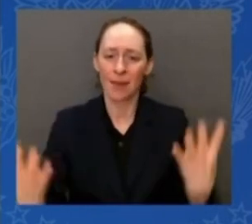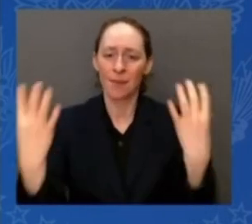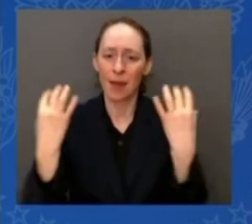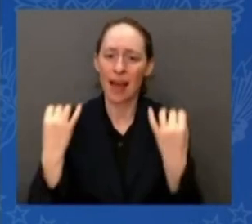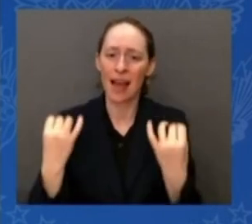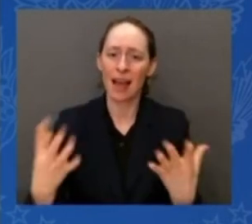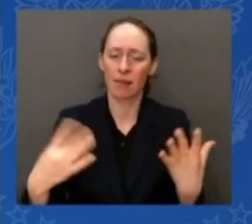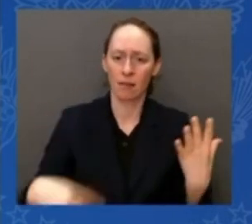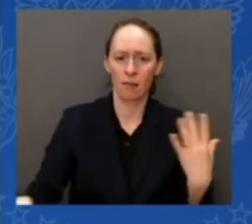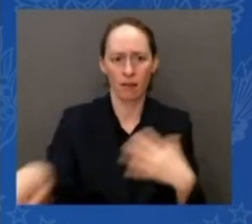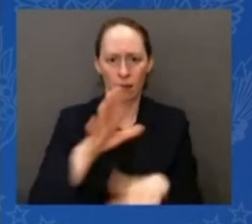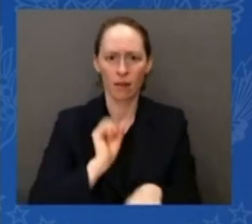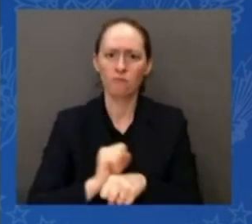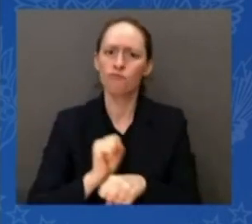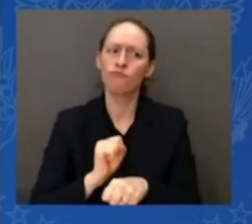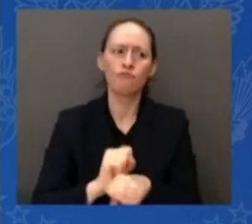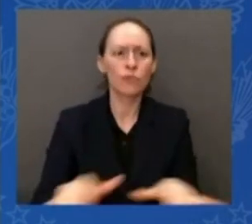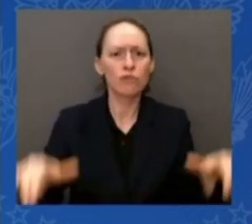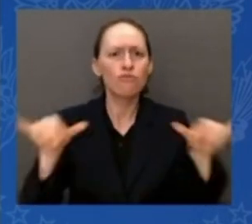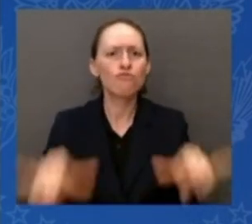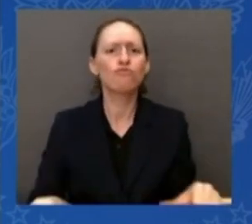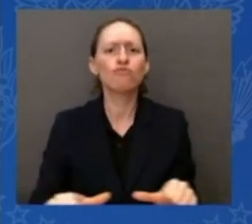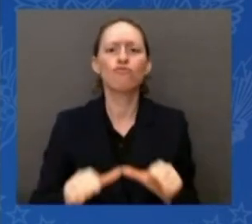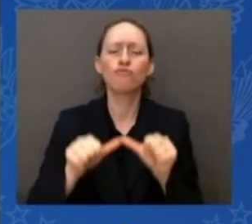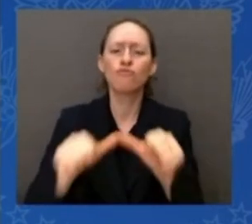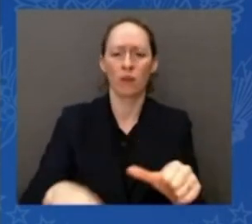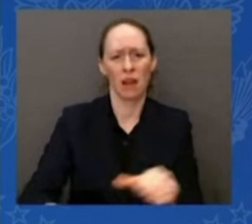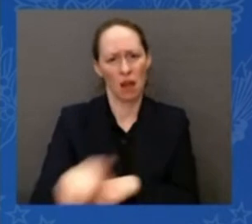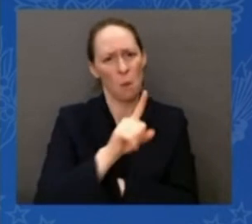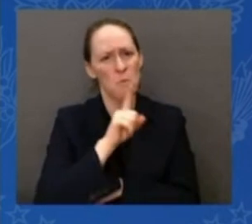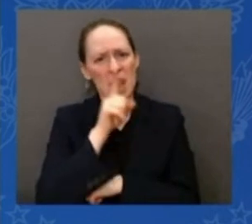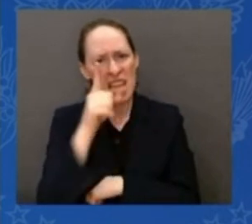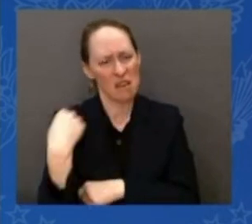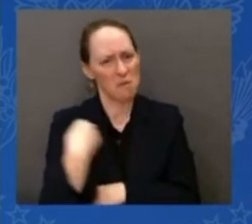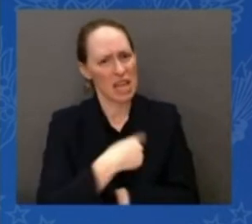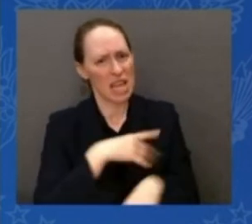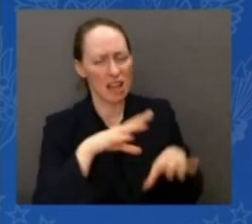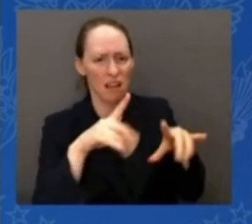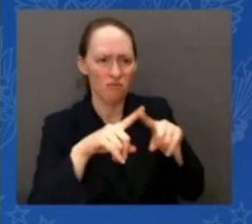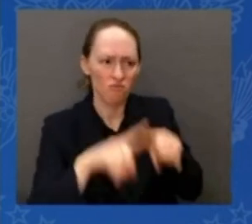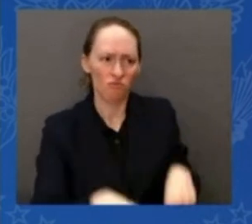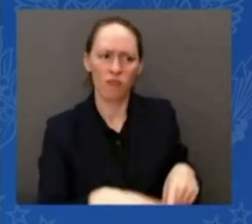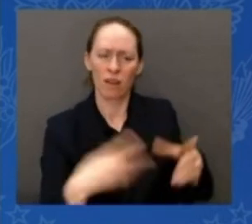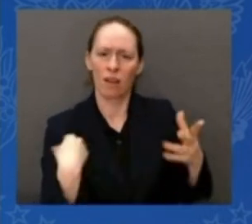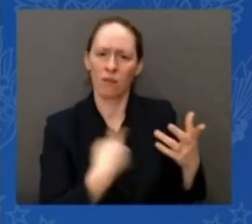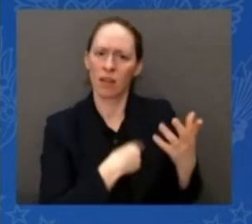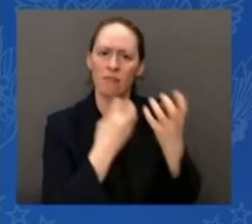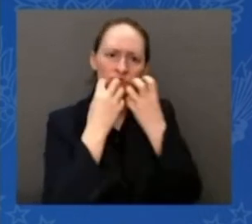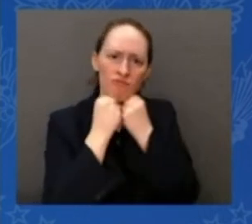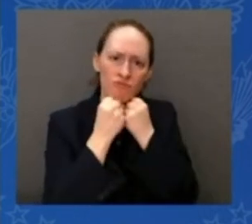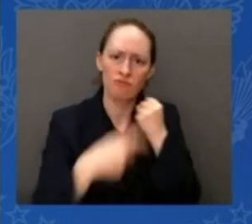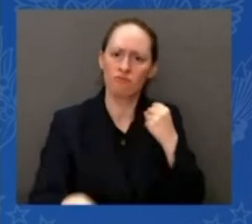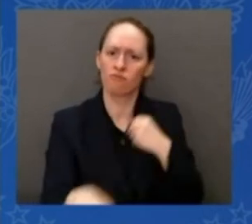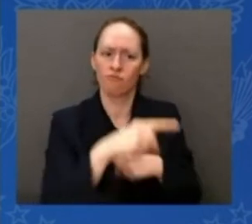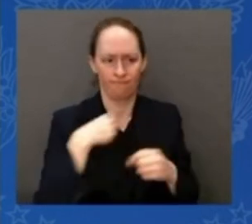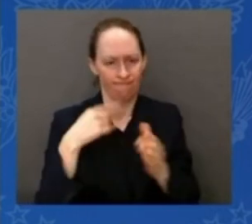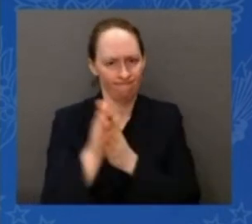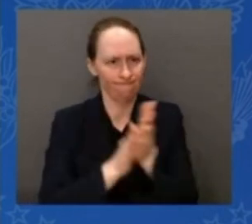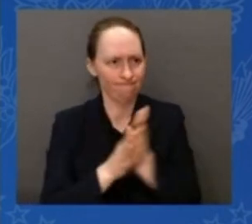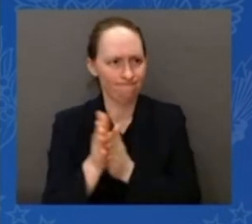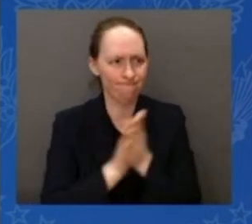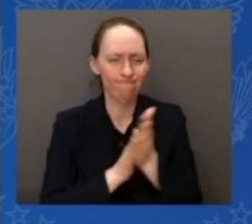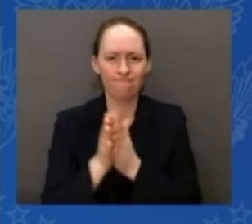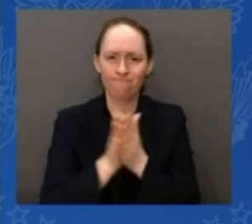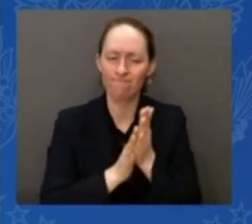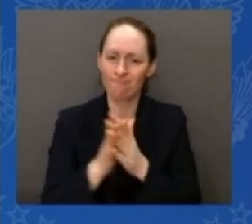I'm thrilled to continue our good work together. And I stand here today deeply grateful for community.